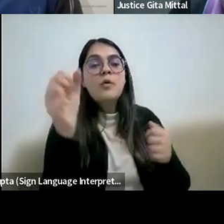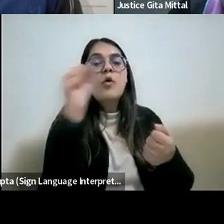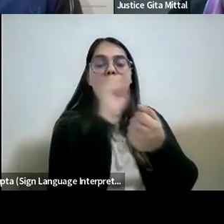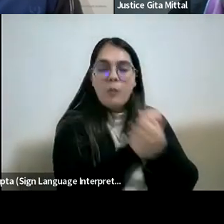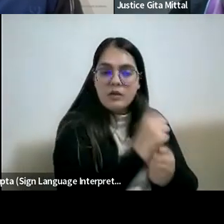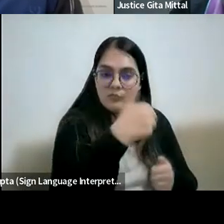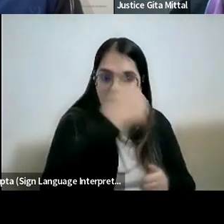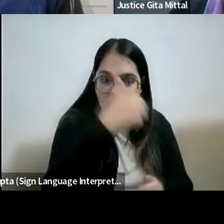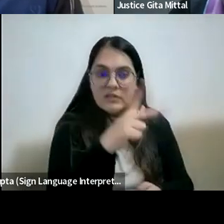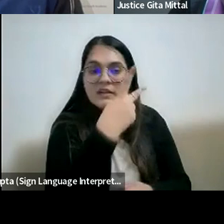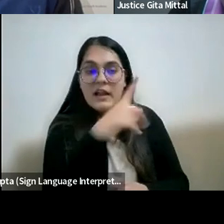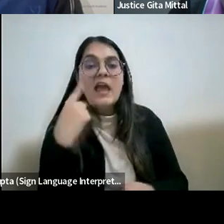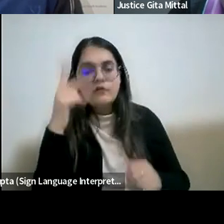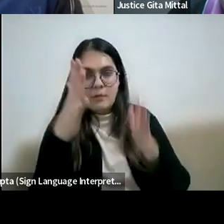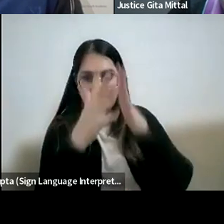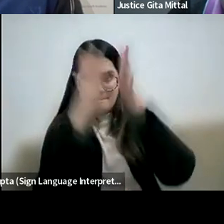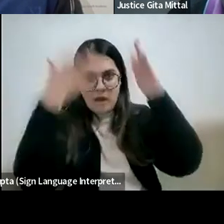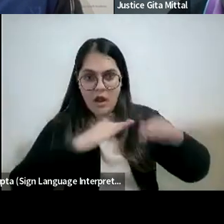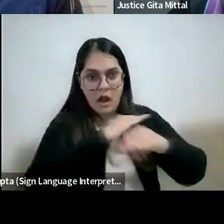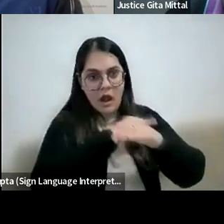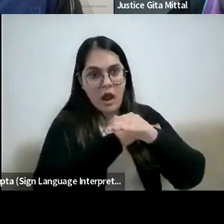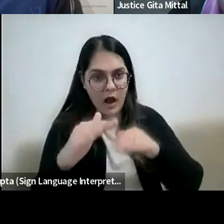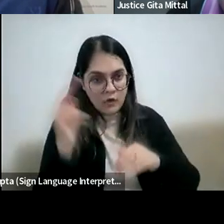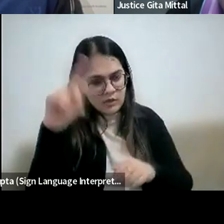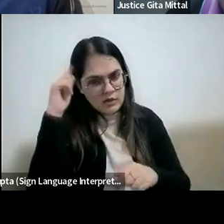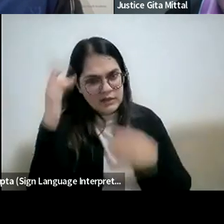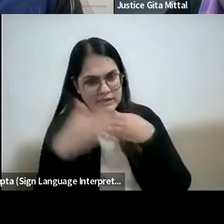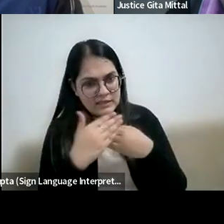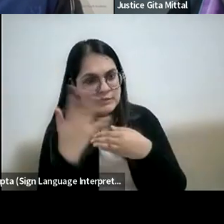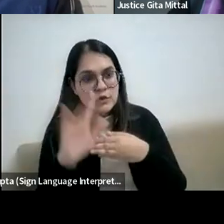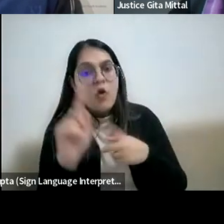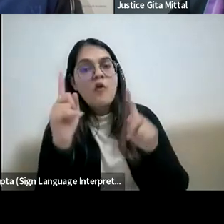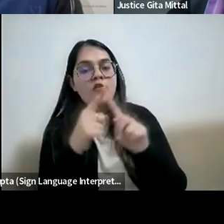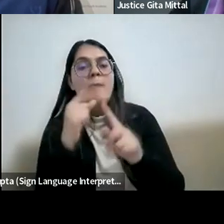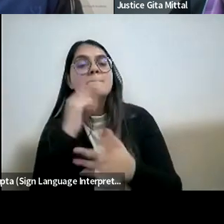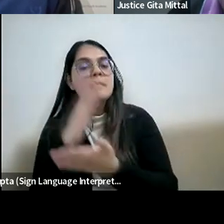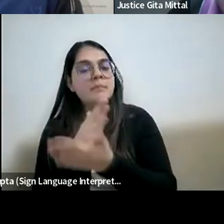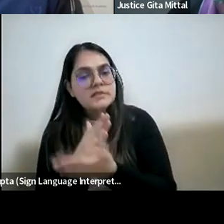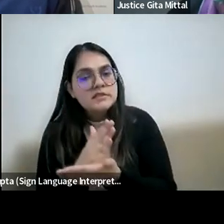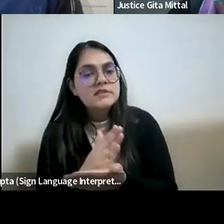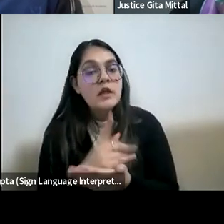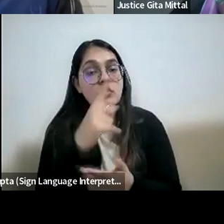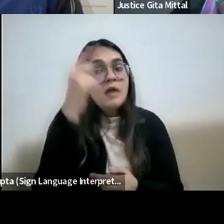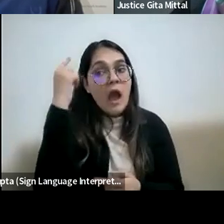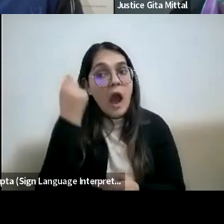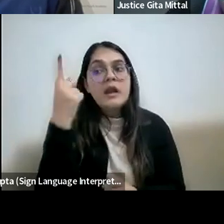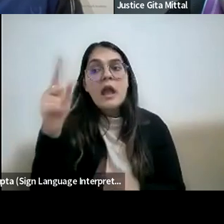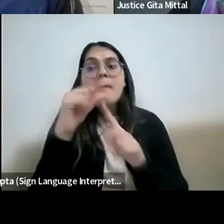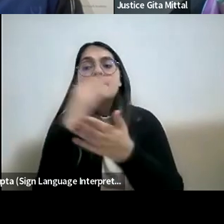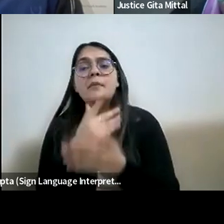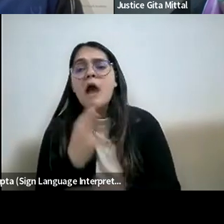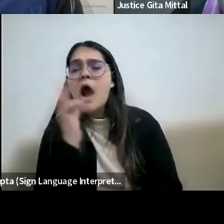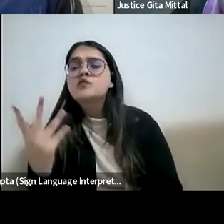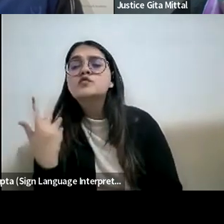take before you cut a tree. Why, you may wonder why do I have to take permission? But then again, it stems from